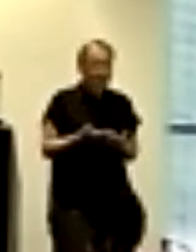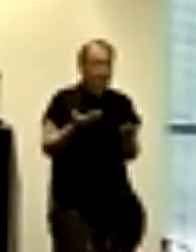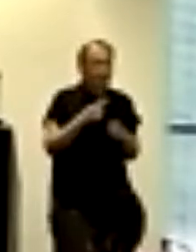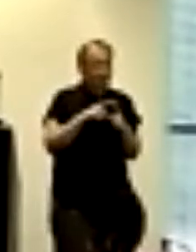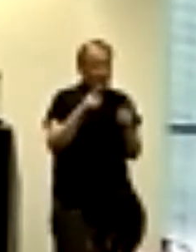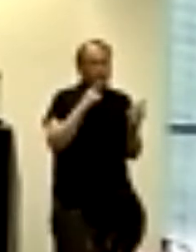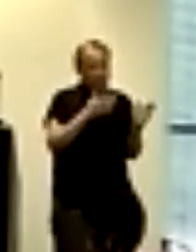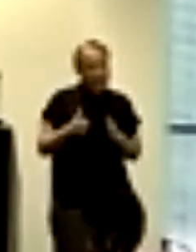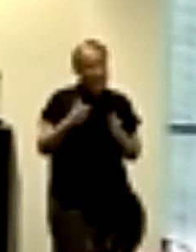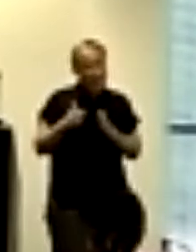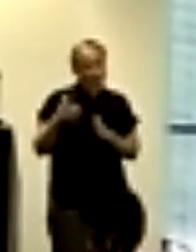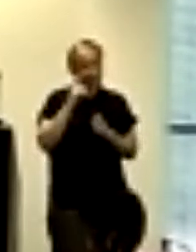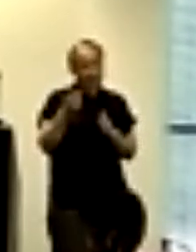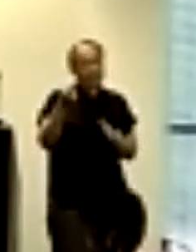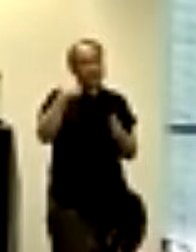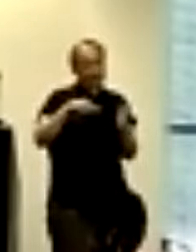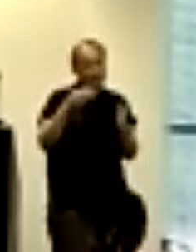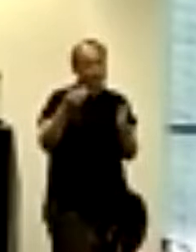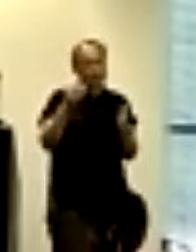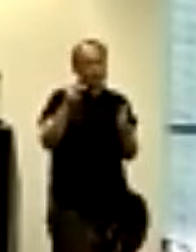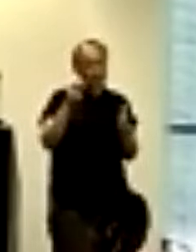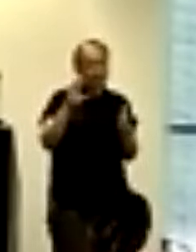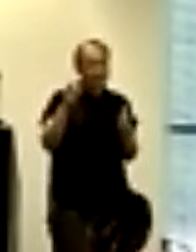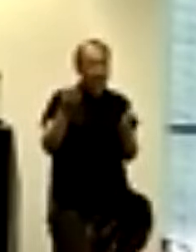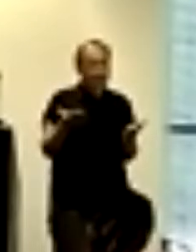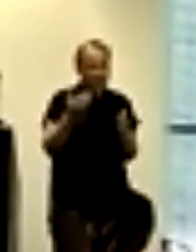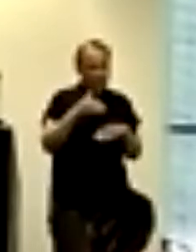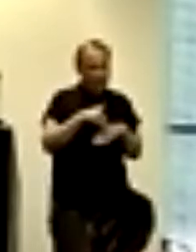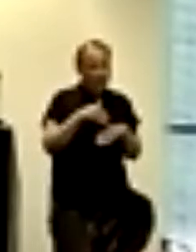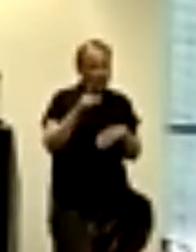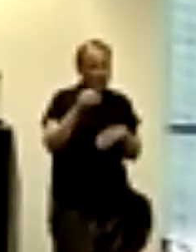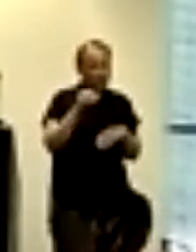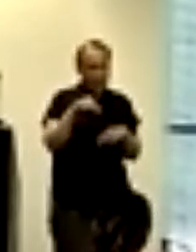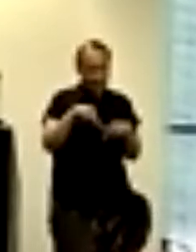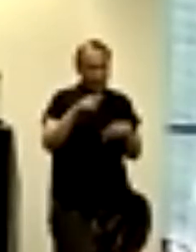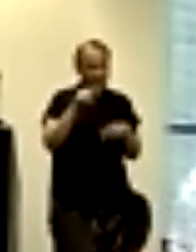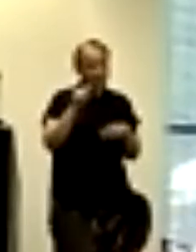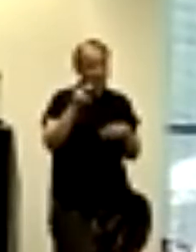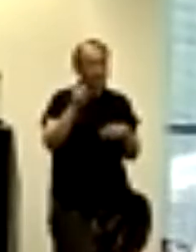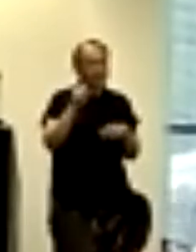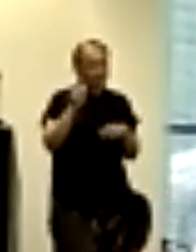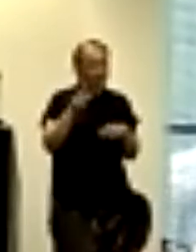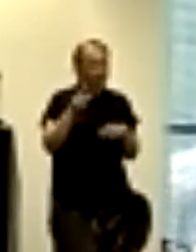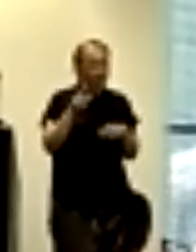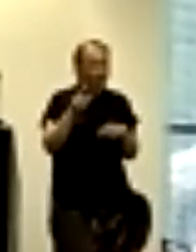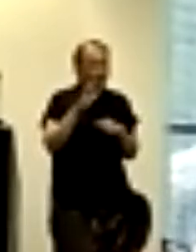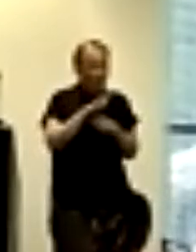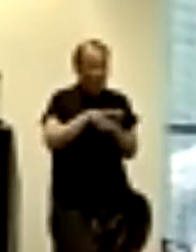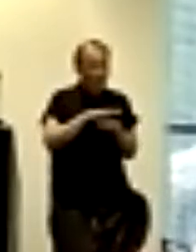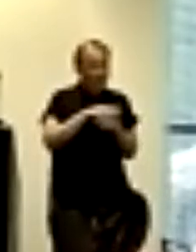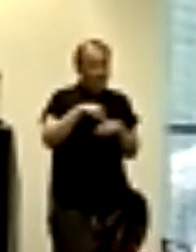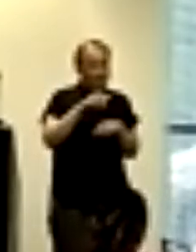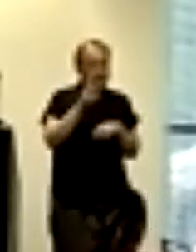but plan for next month, November 9th, to be here at the TranStar location